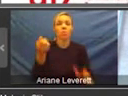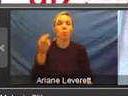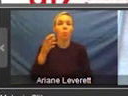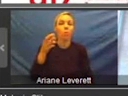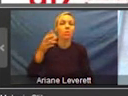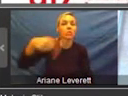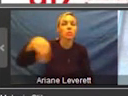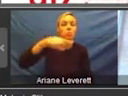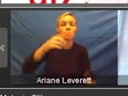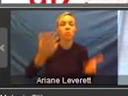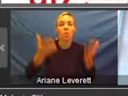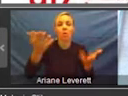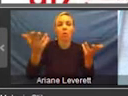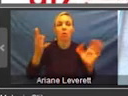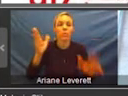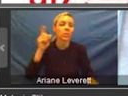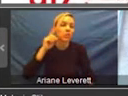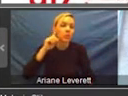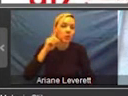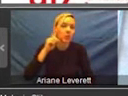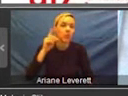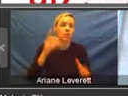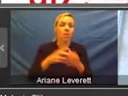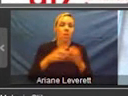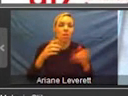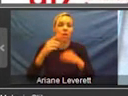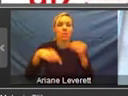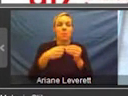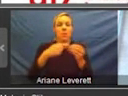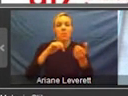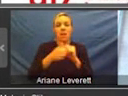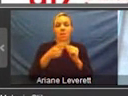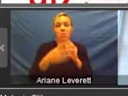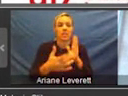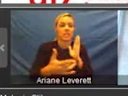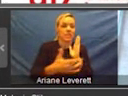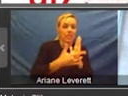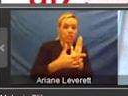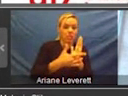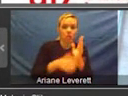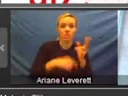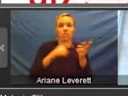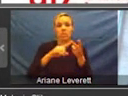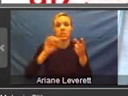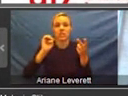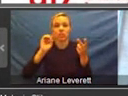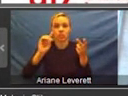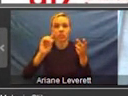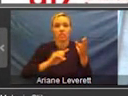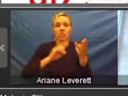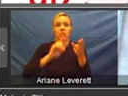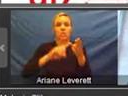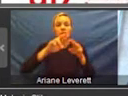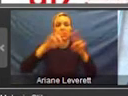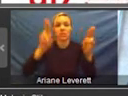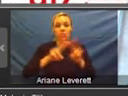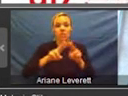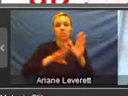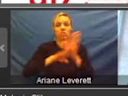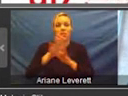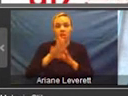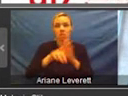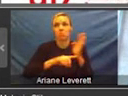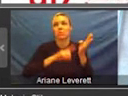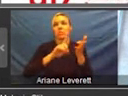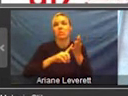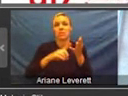a lot in recent years about the intersection of technology, education, international development, and